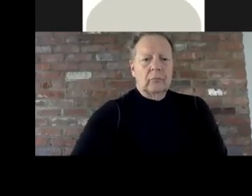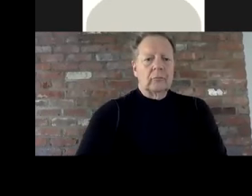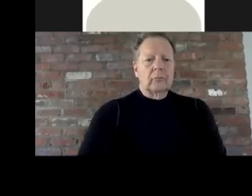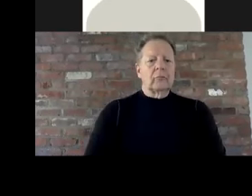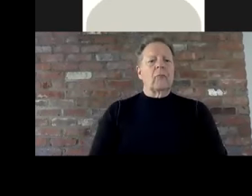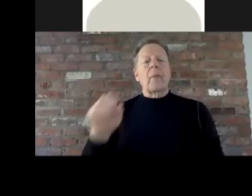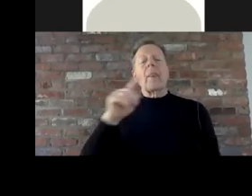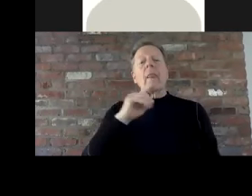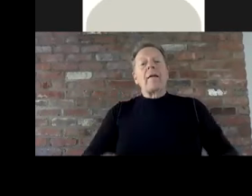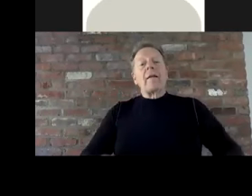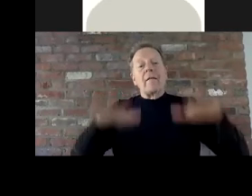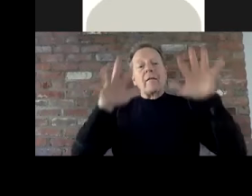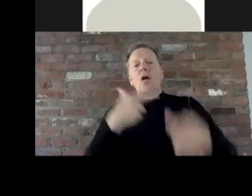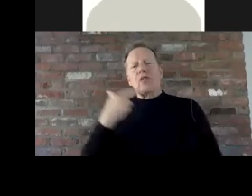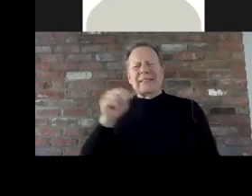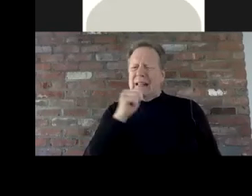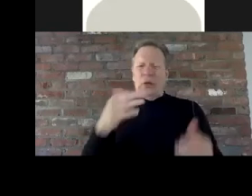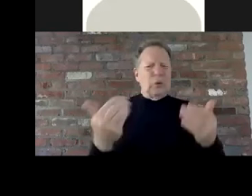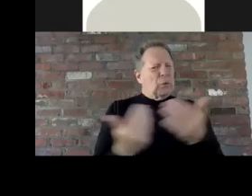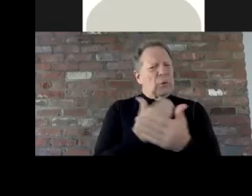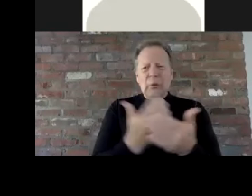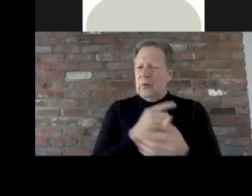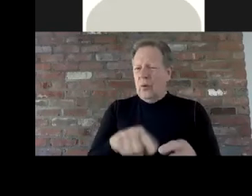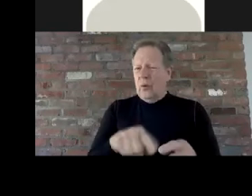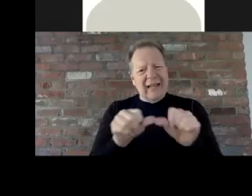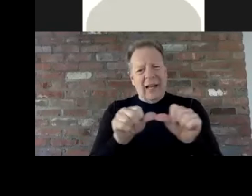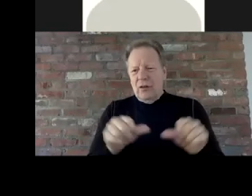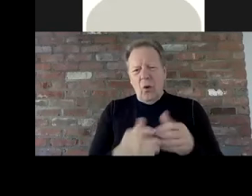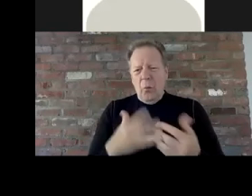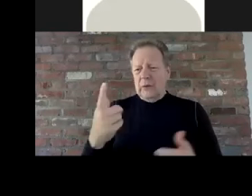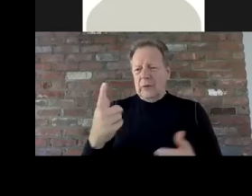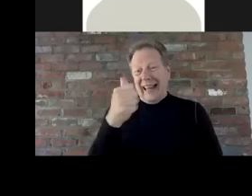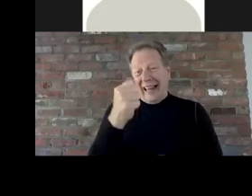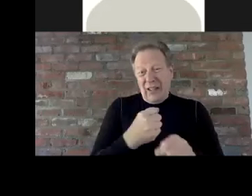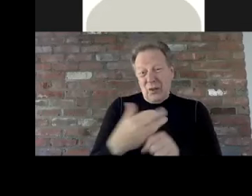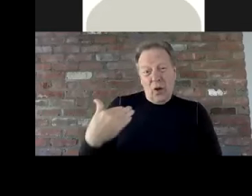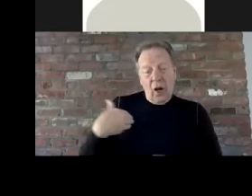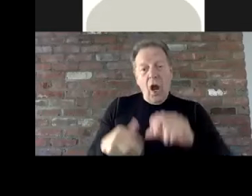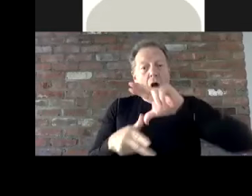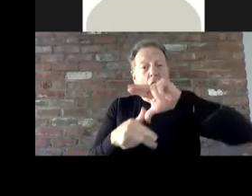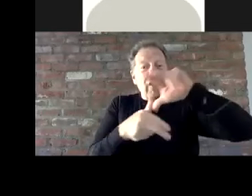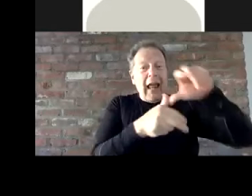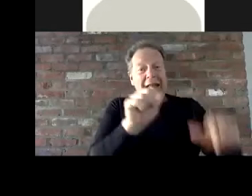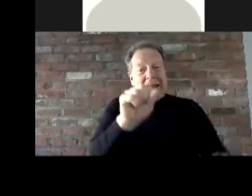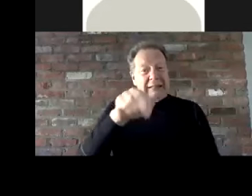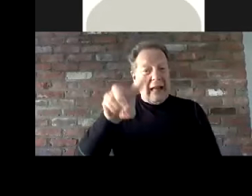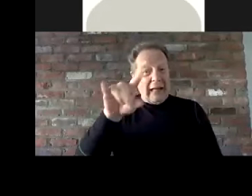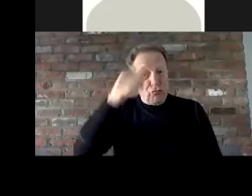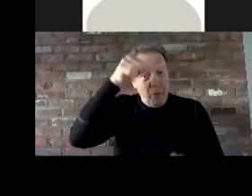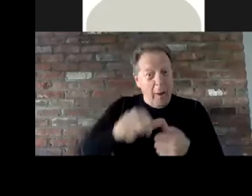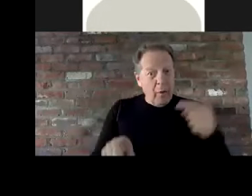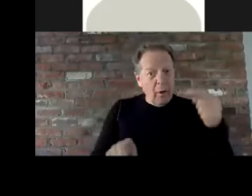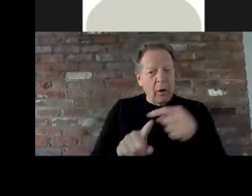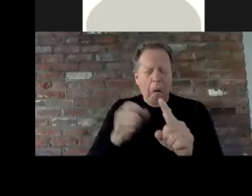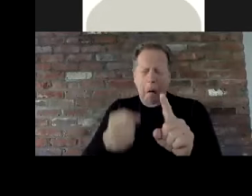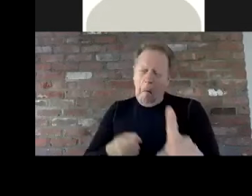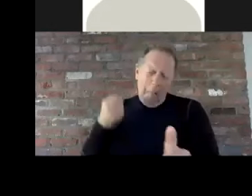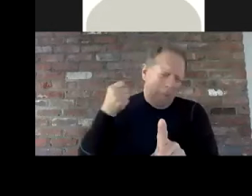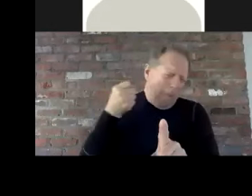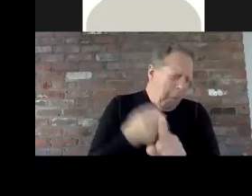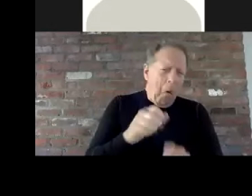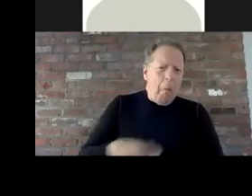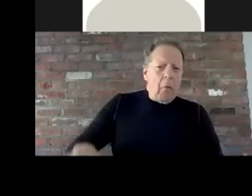But flood risk is not new to these areas. Almost 10 years ago, Hurricane Sandy impacted this entire region. And